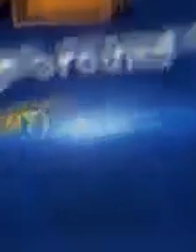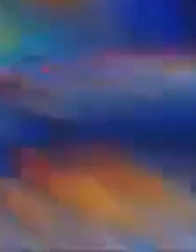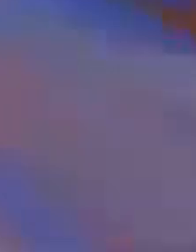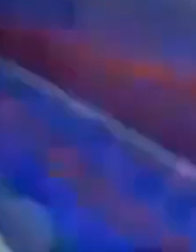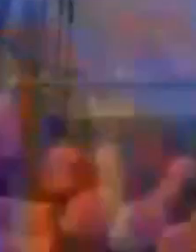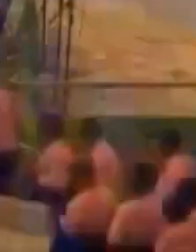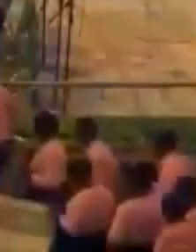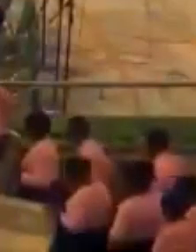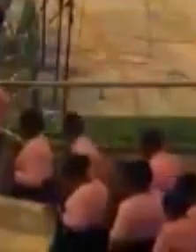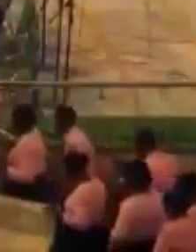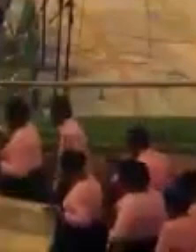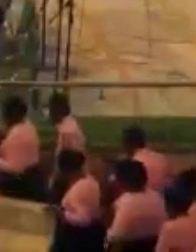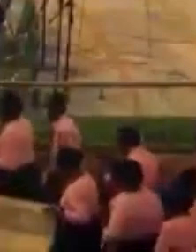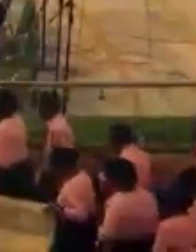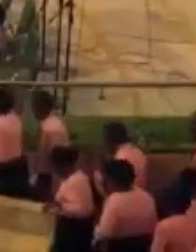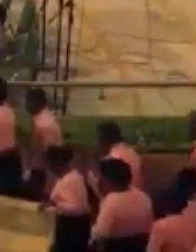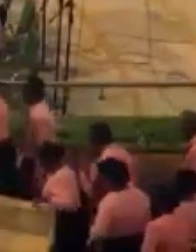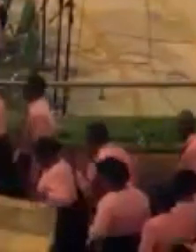We're going to rise up